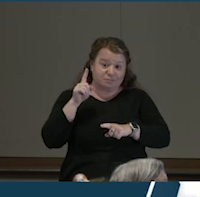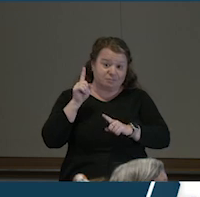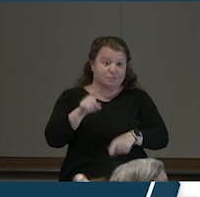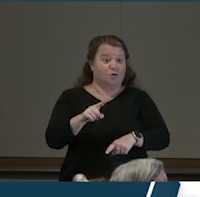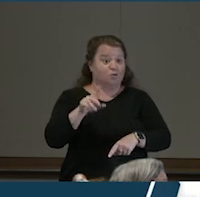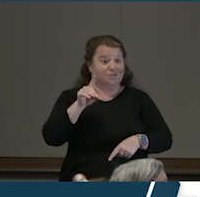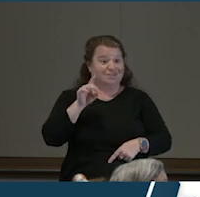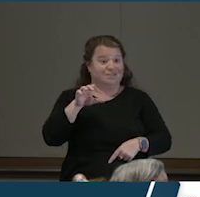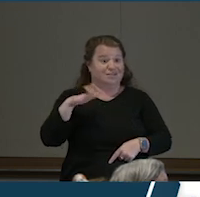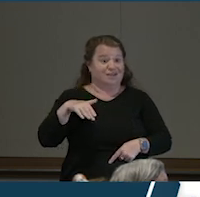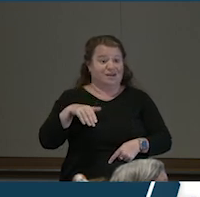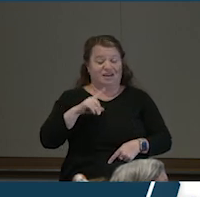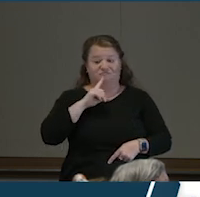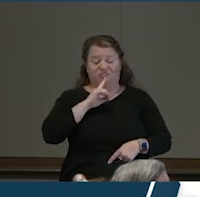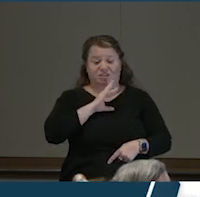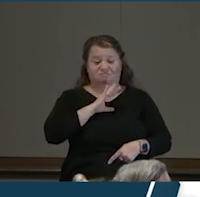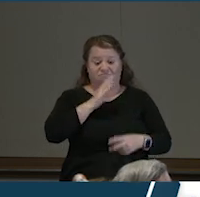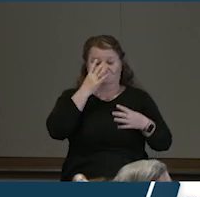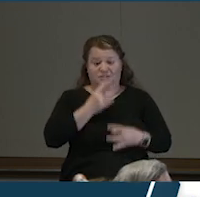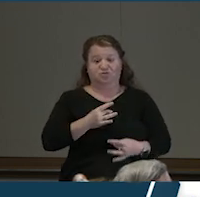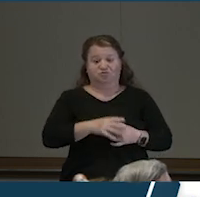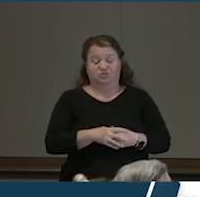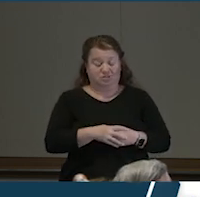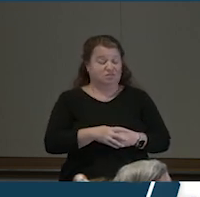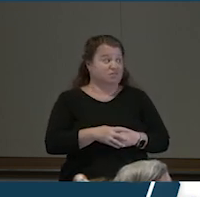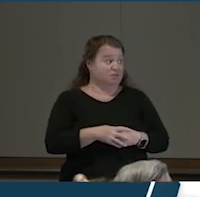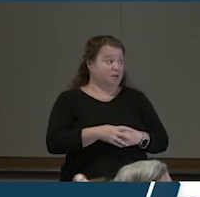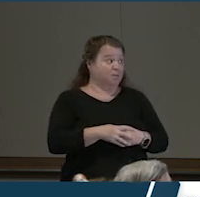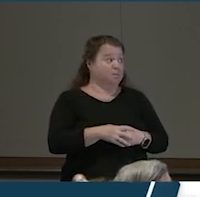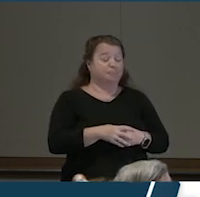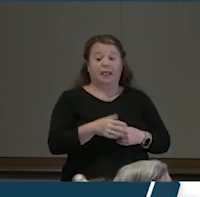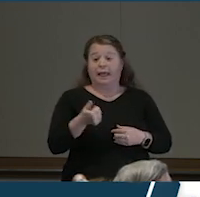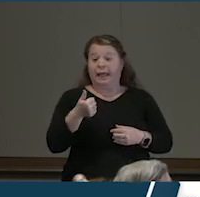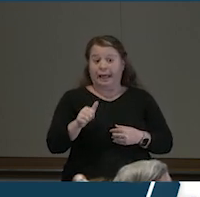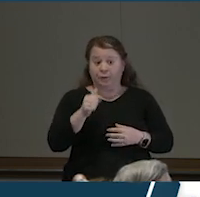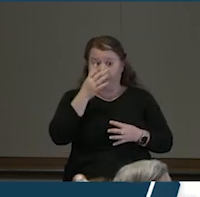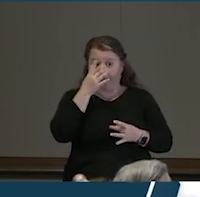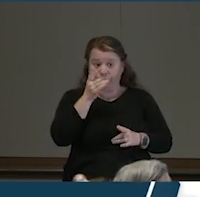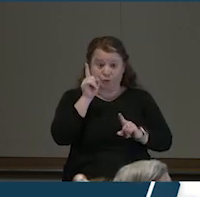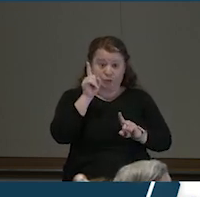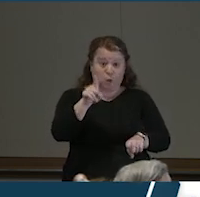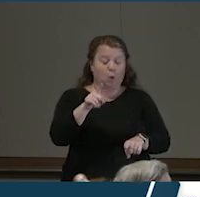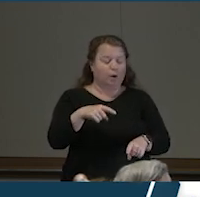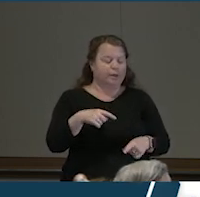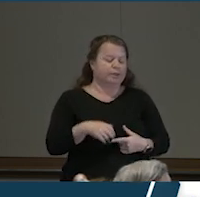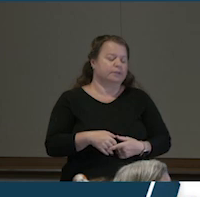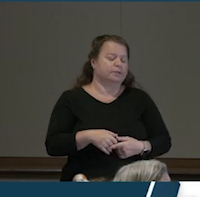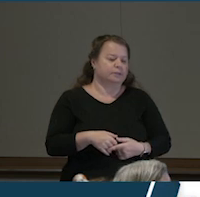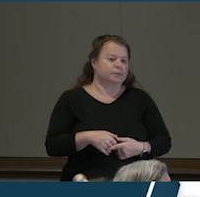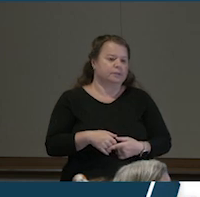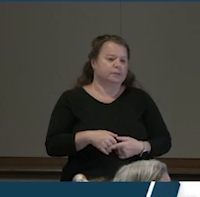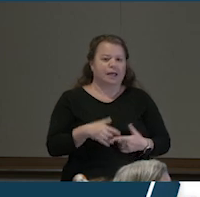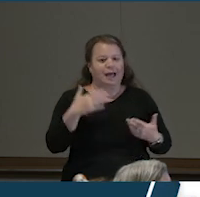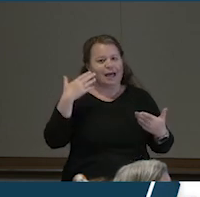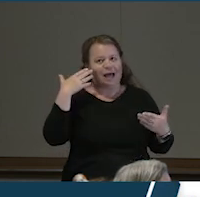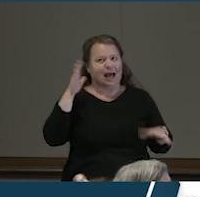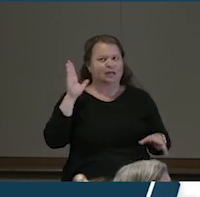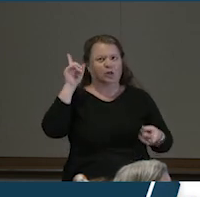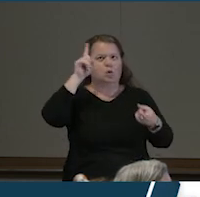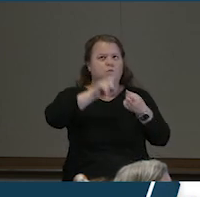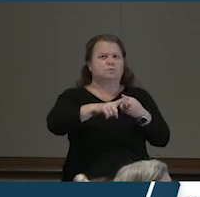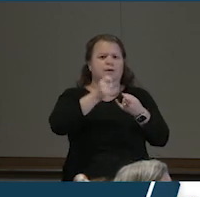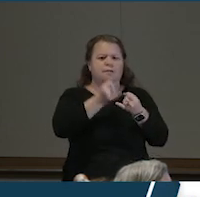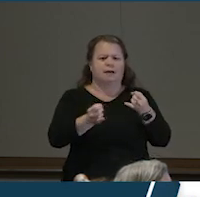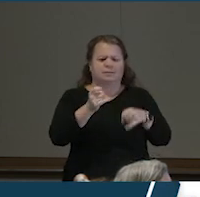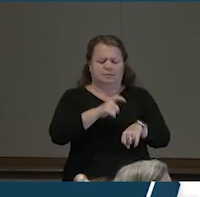Washington, it's really pretty interesting. And here's just the thing for anybody who's interested in doing this, because I didn't know this until the last time when we went, which was